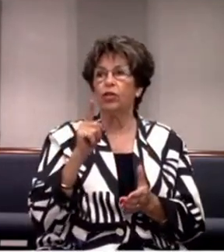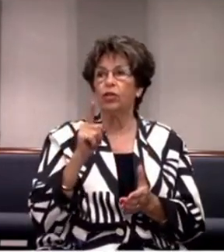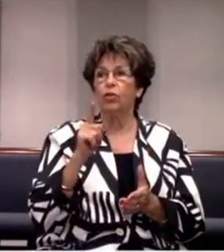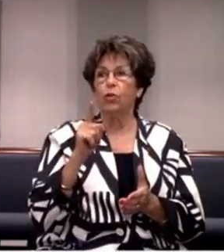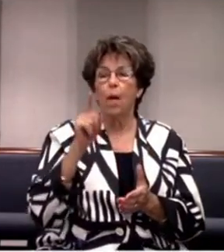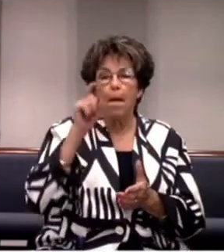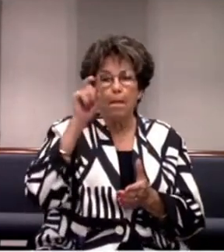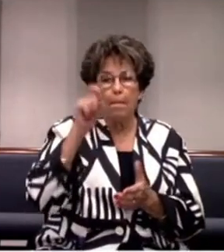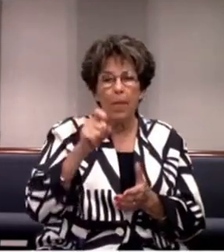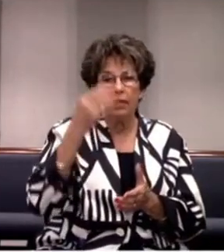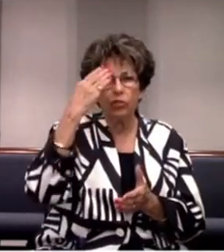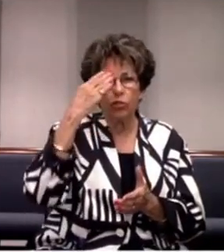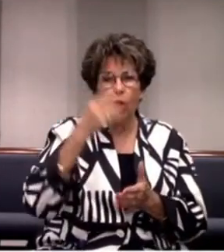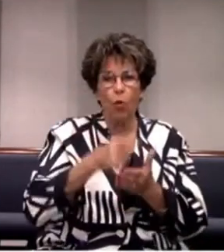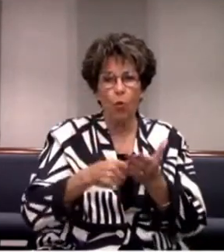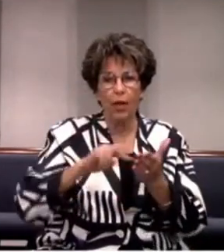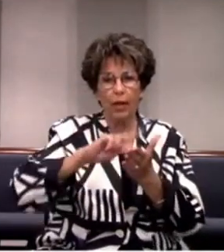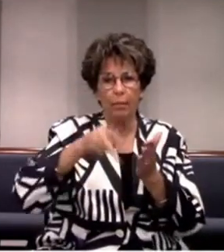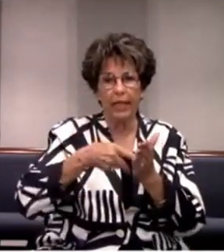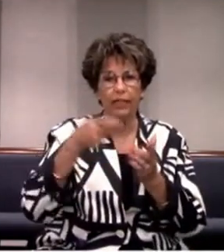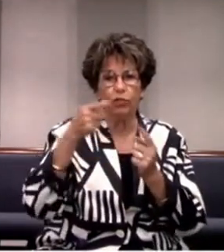again. Okay.